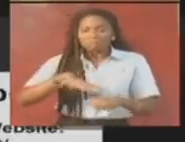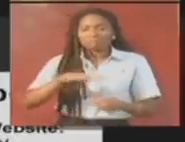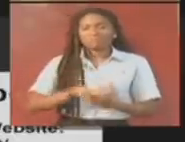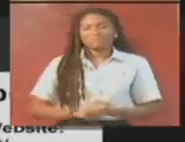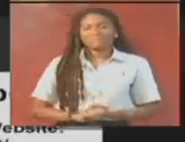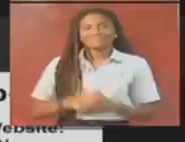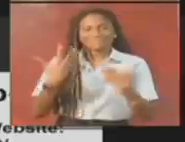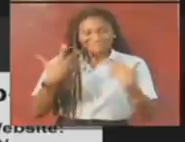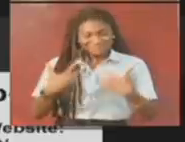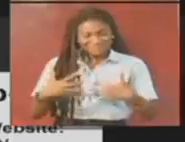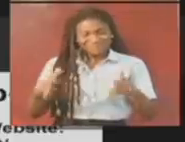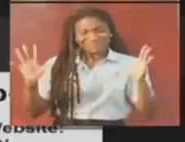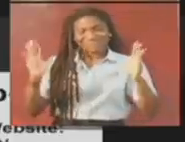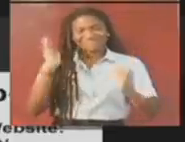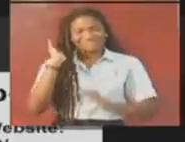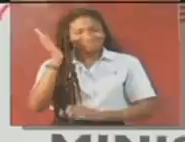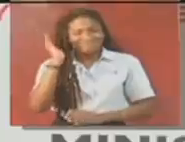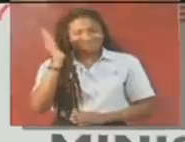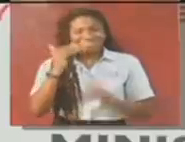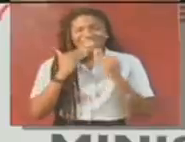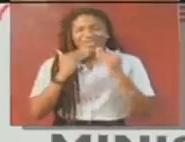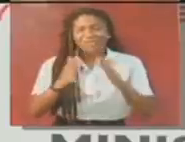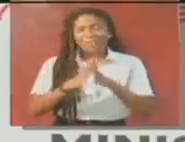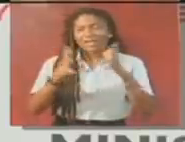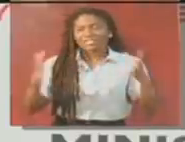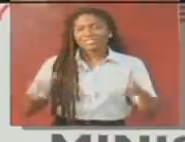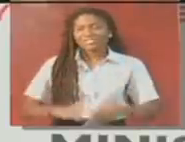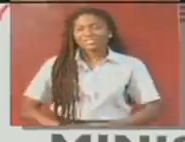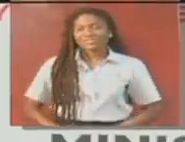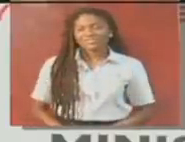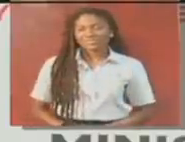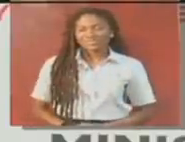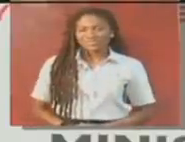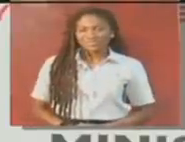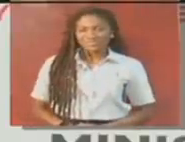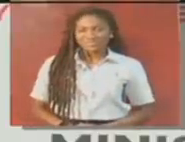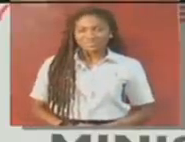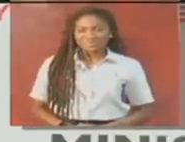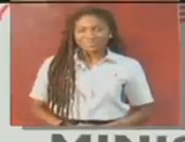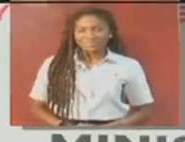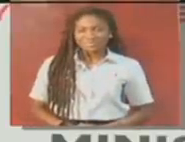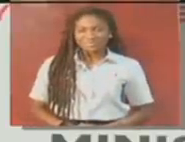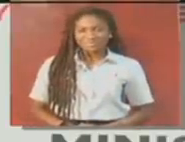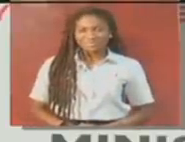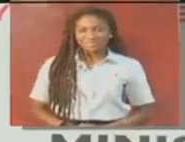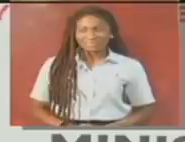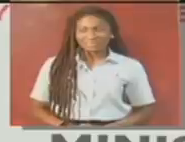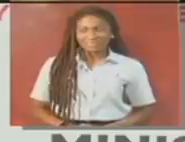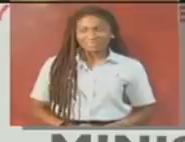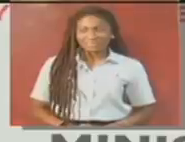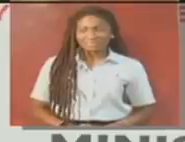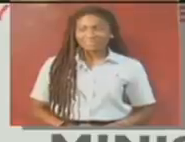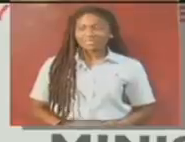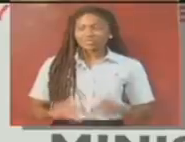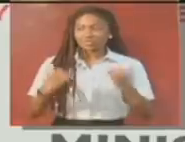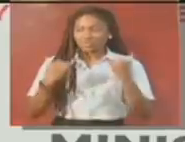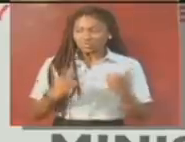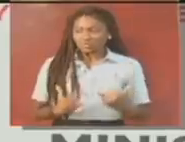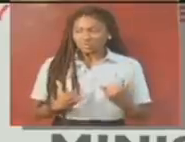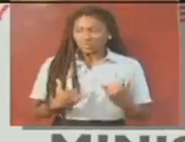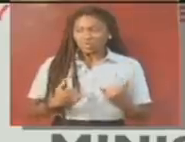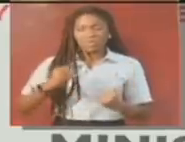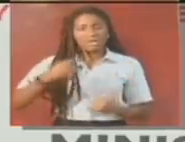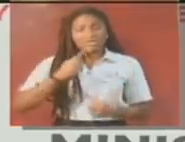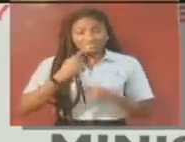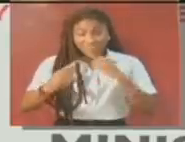so I hand over to Al, and I say thank you very much. Thank you, Mr. Siram Singh. And we do invite the public to